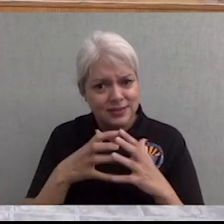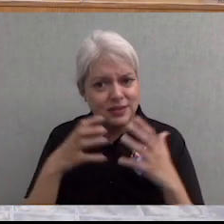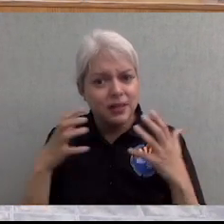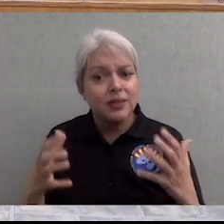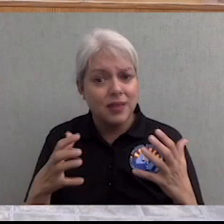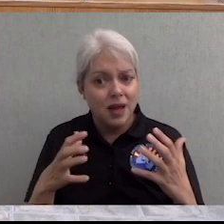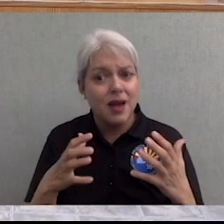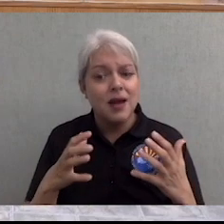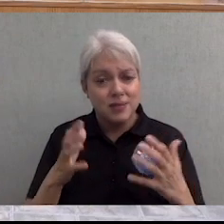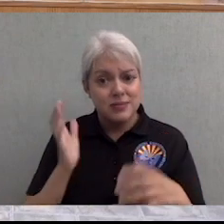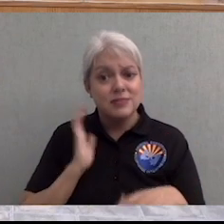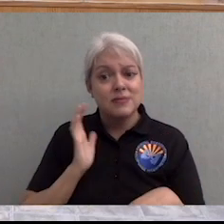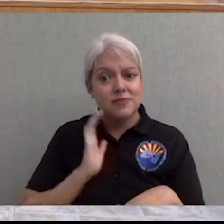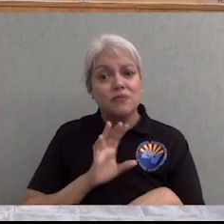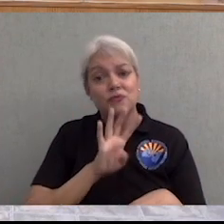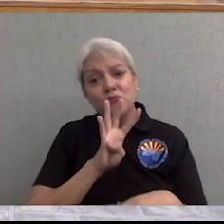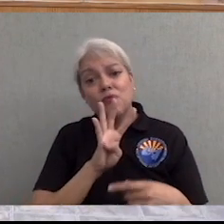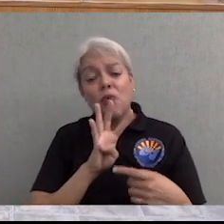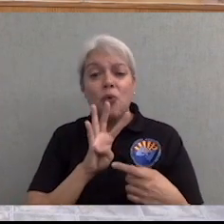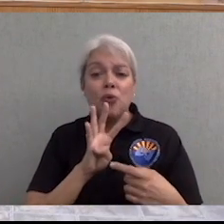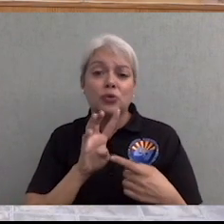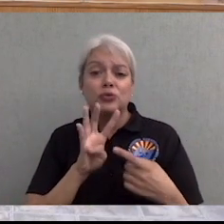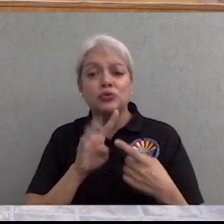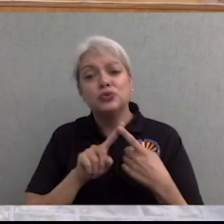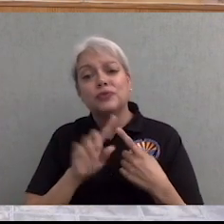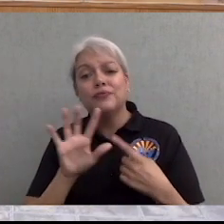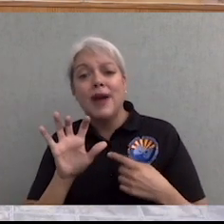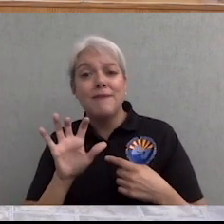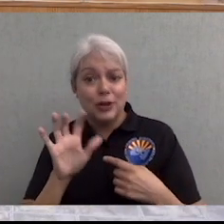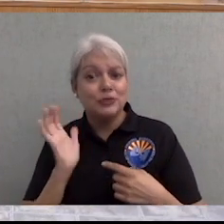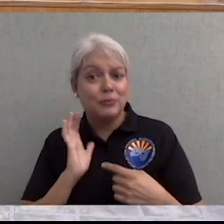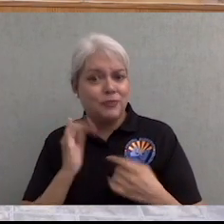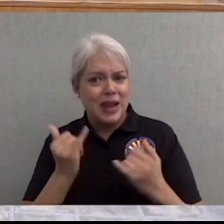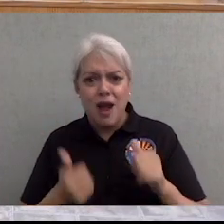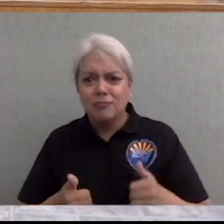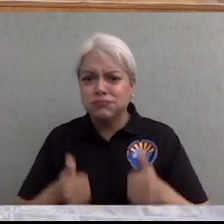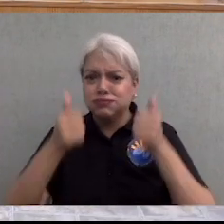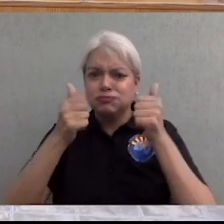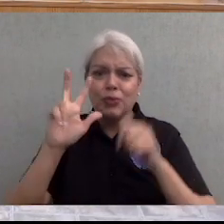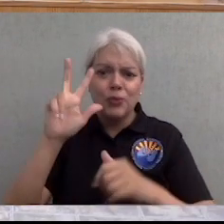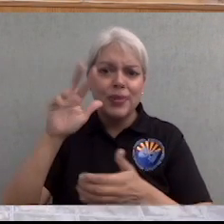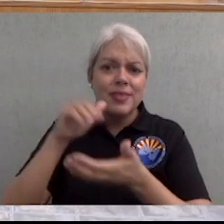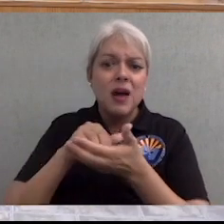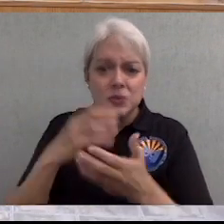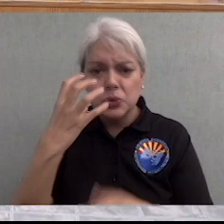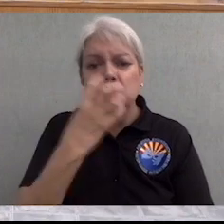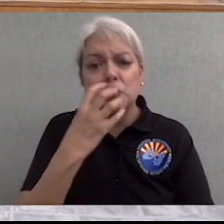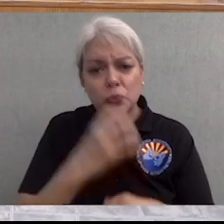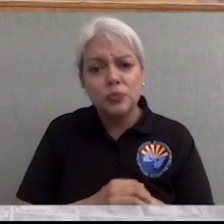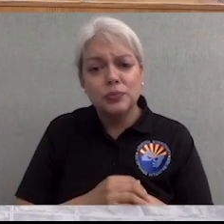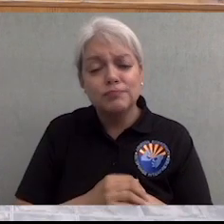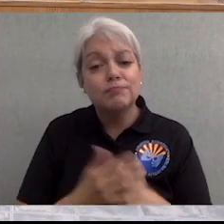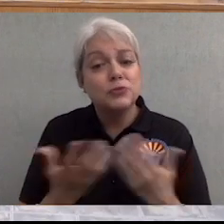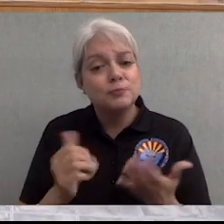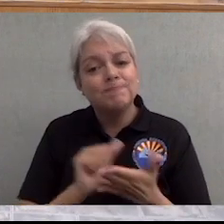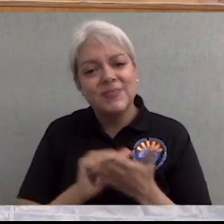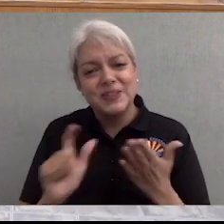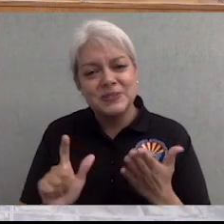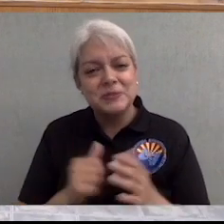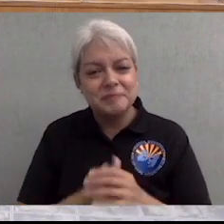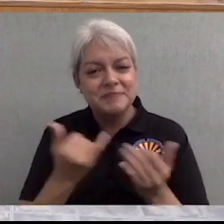So those are the numbers that I have, and I'll turn it back over to Dr. Renteria. Thank you,